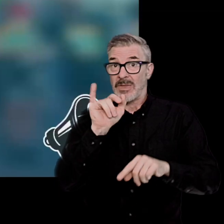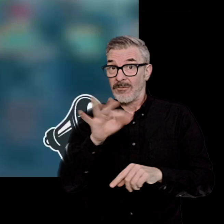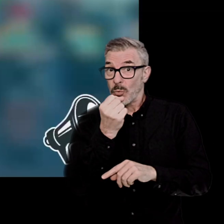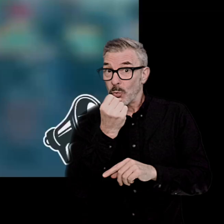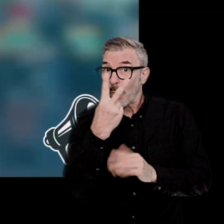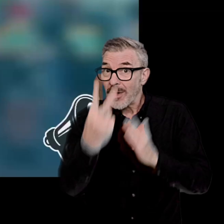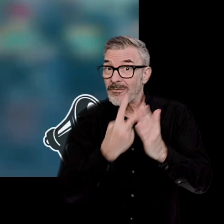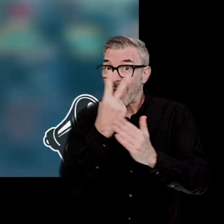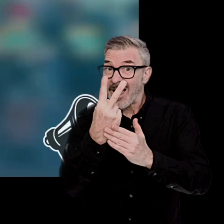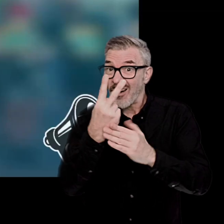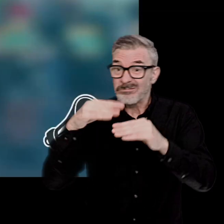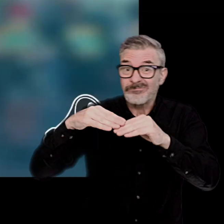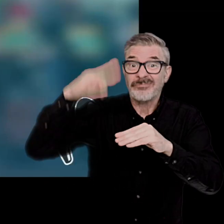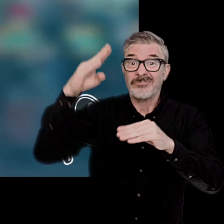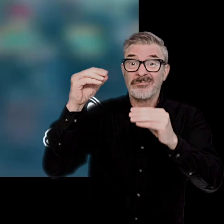of pay.